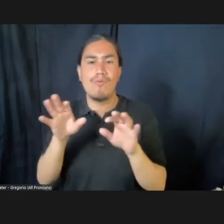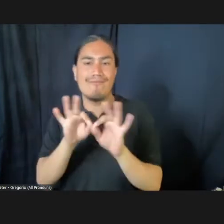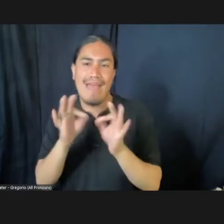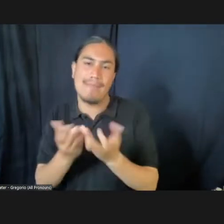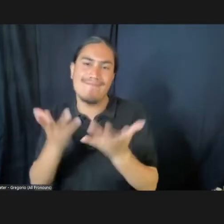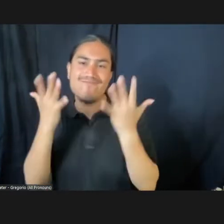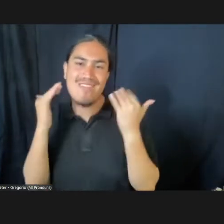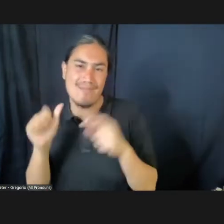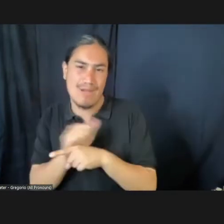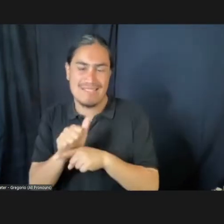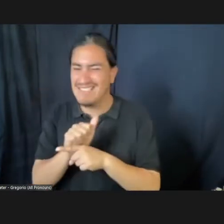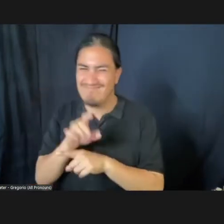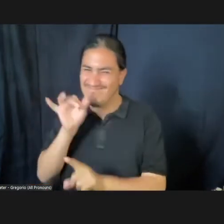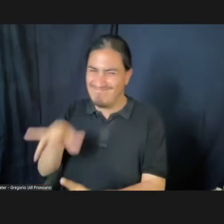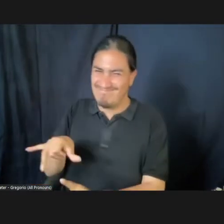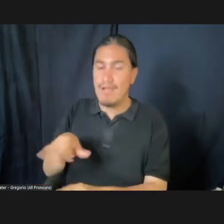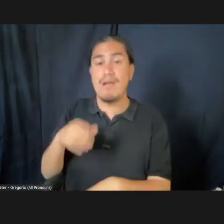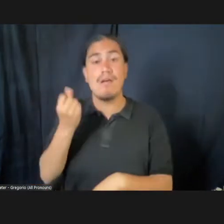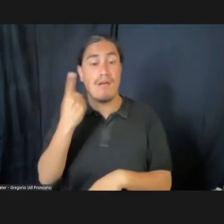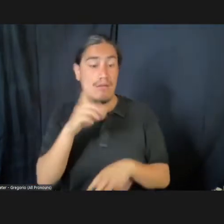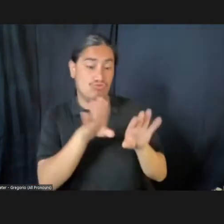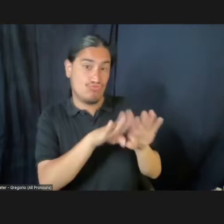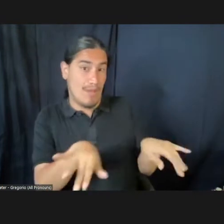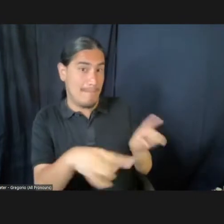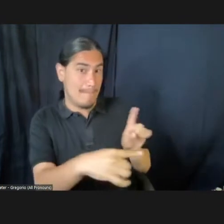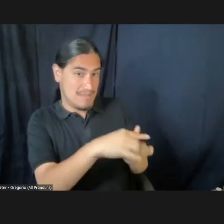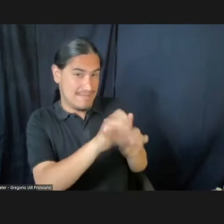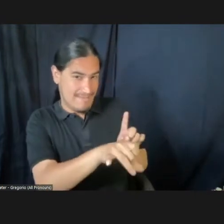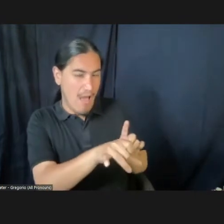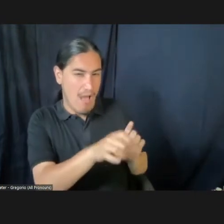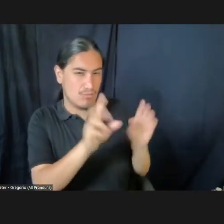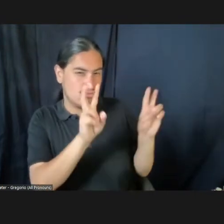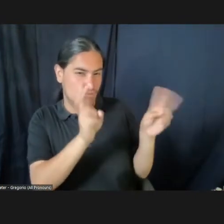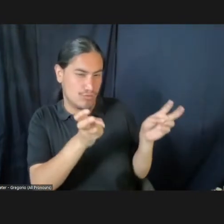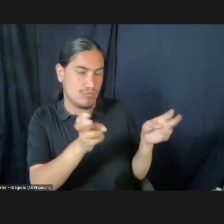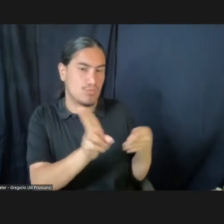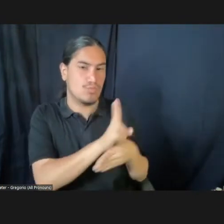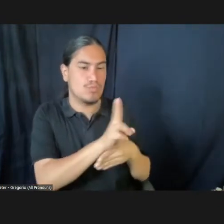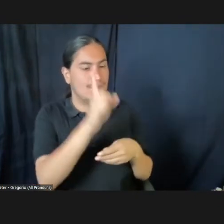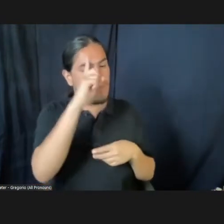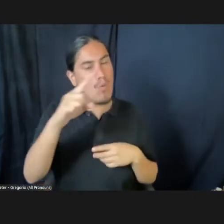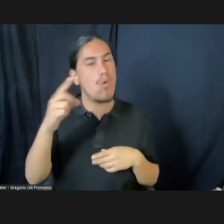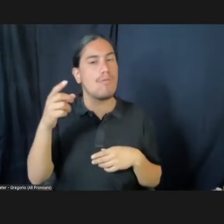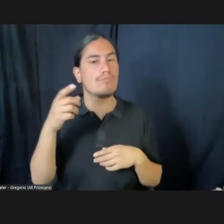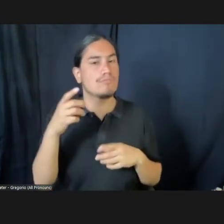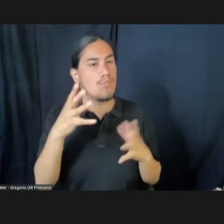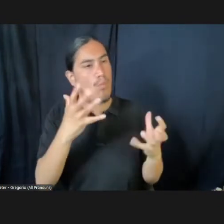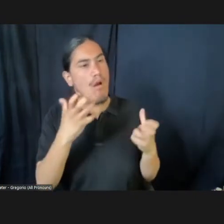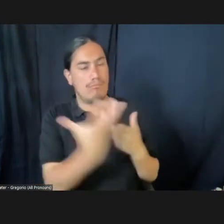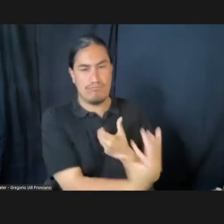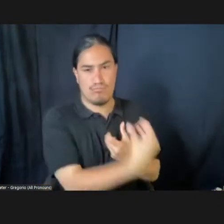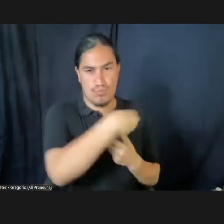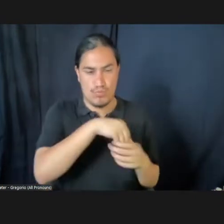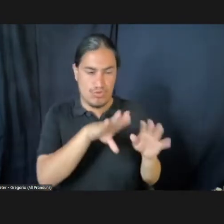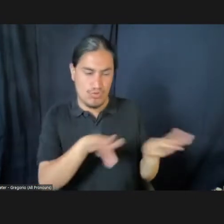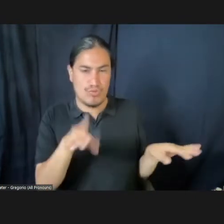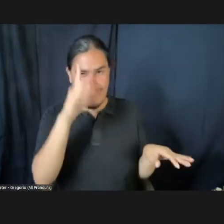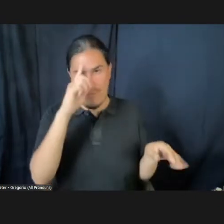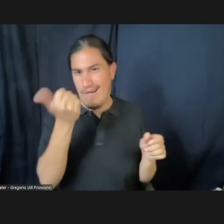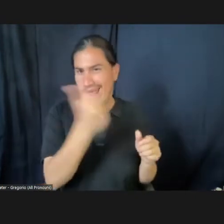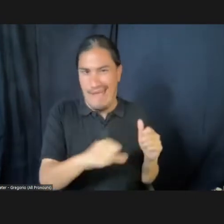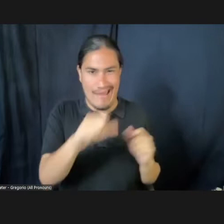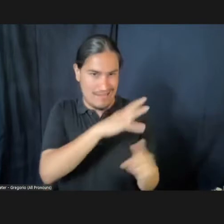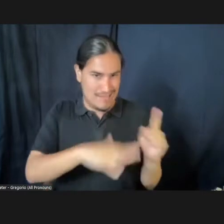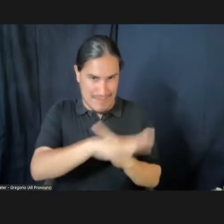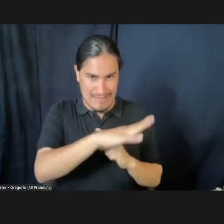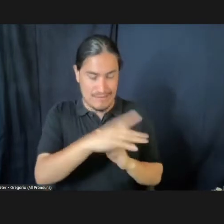practices. Child-positive is a term I use to refer to the purposeful inclusion of children in any space by accounting for their